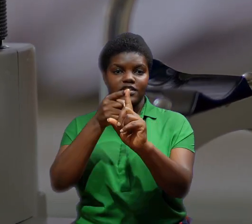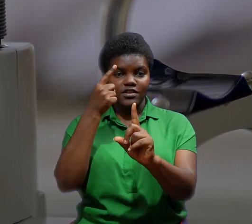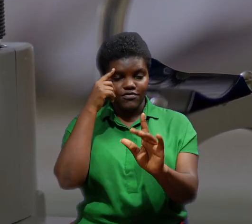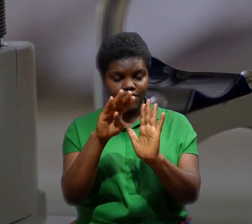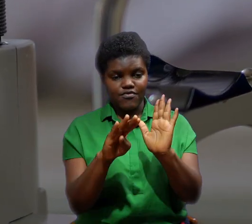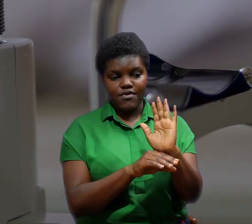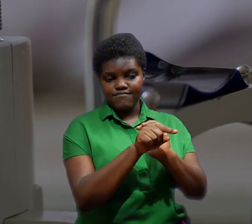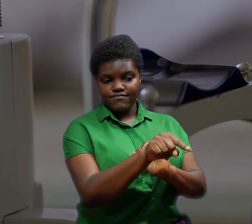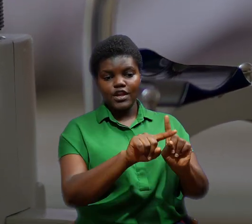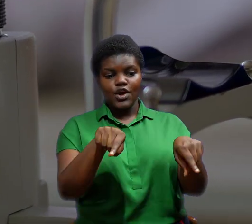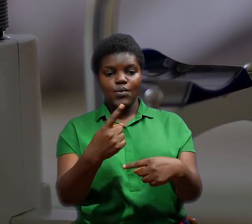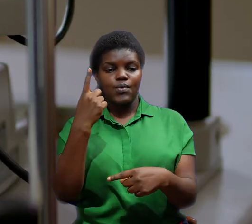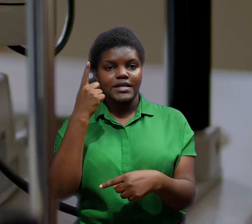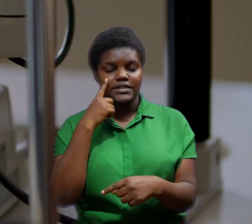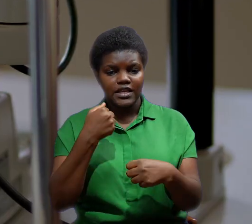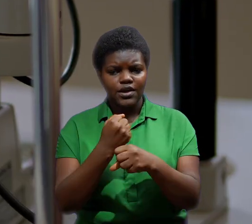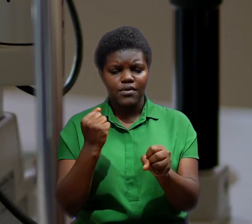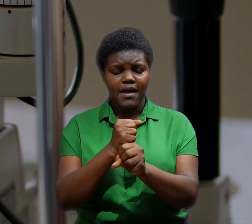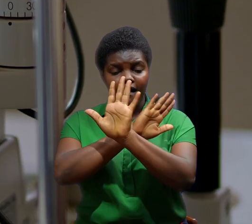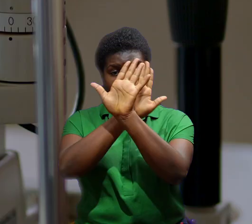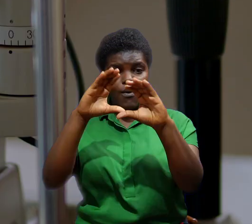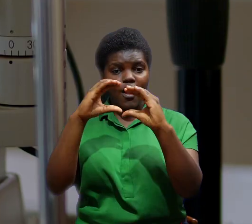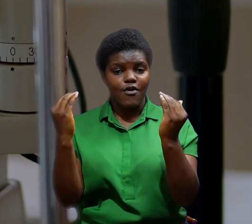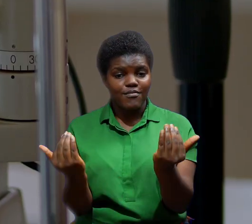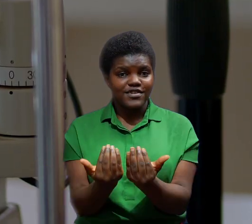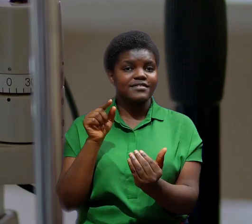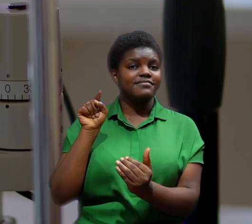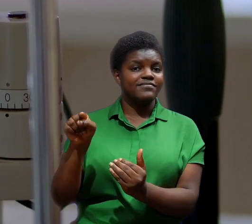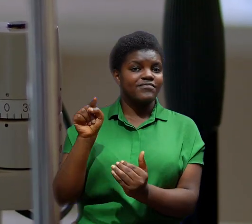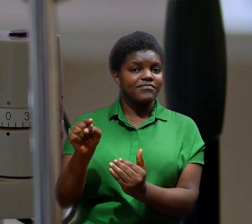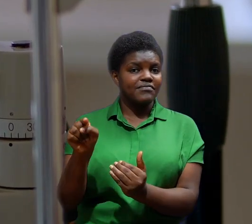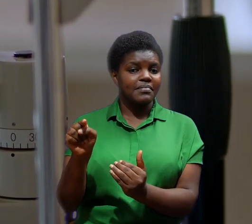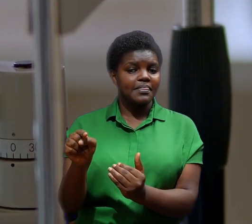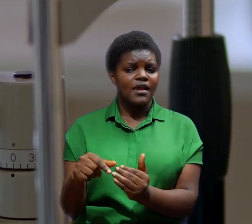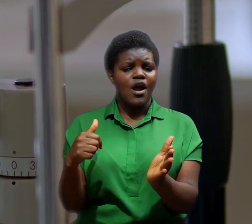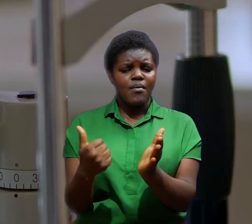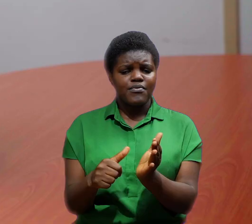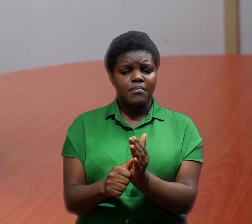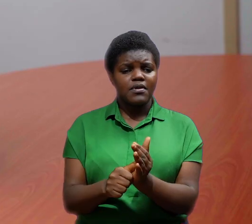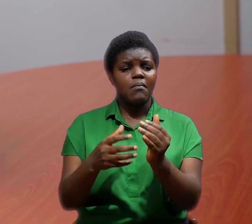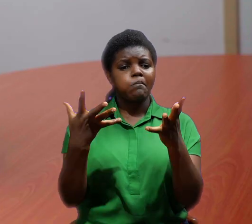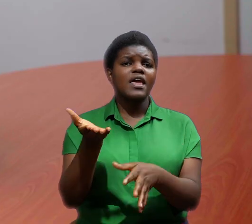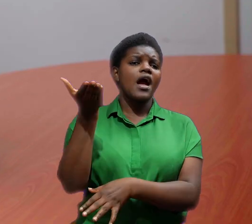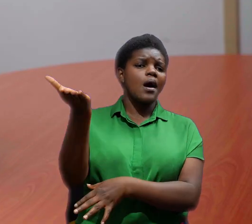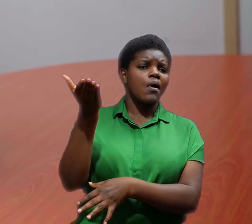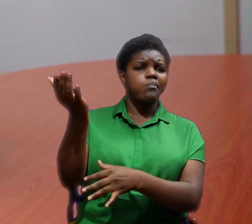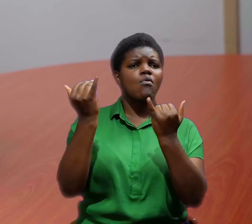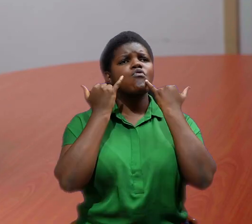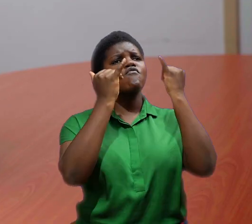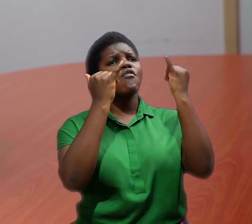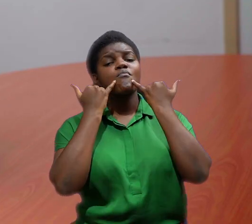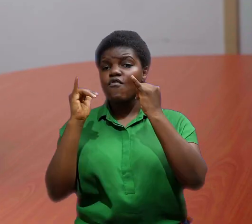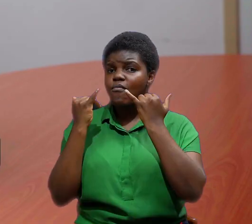of the program is to see that we make aware of our communities that there is a big problem,